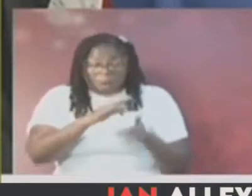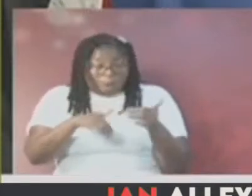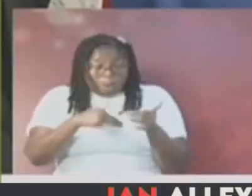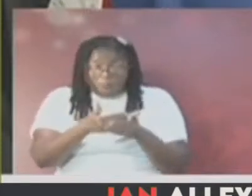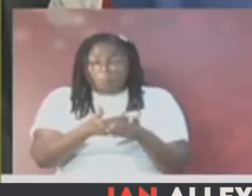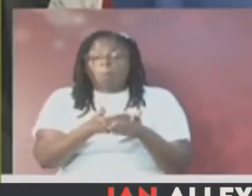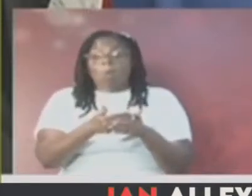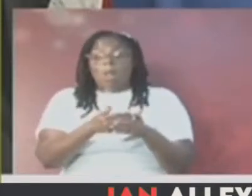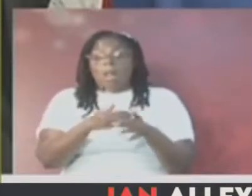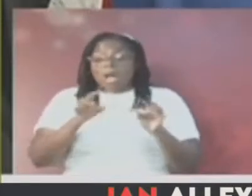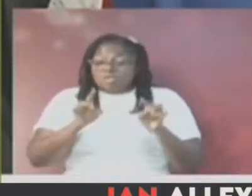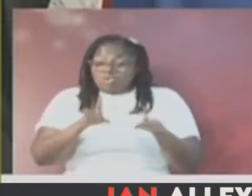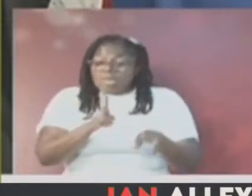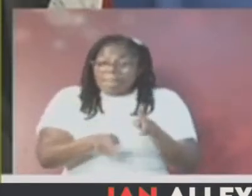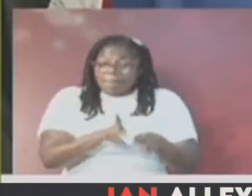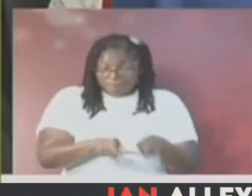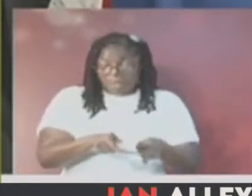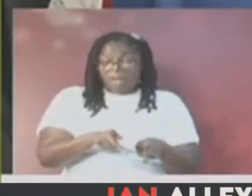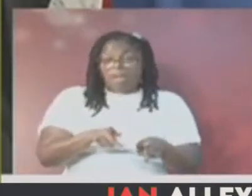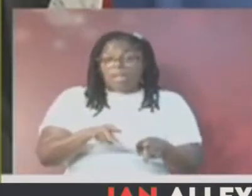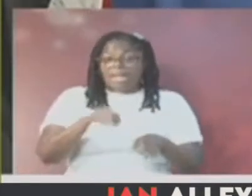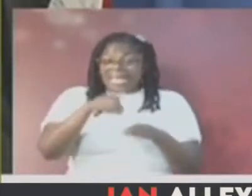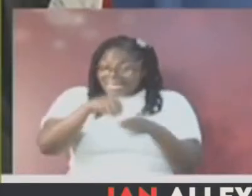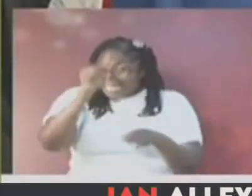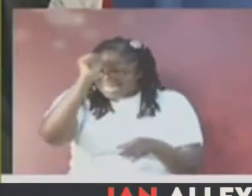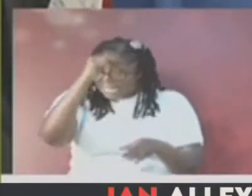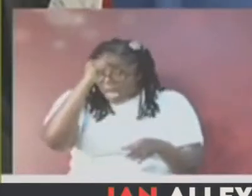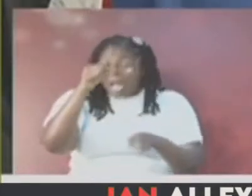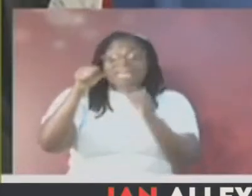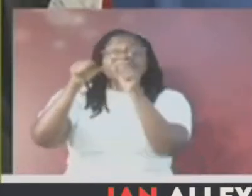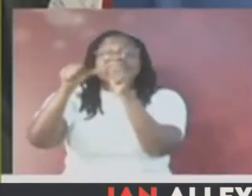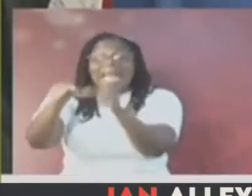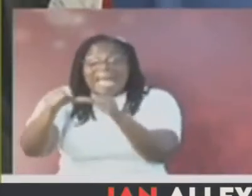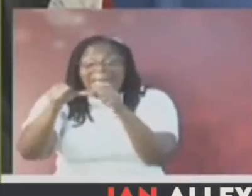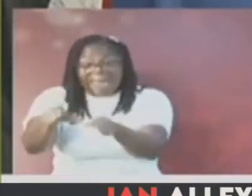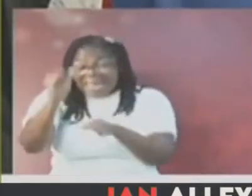because I learned this as a child. I told you all the experience I had with